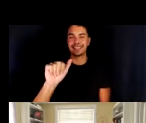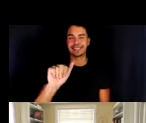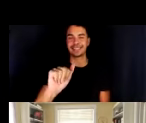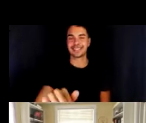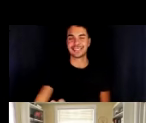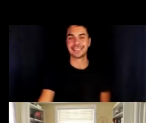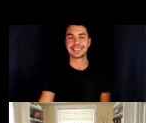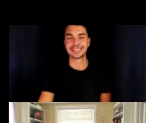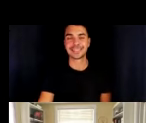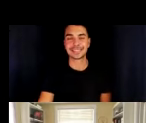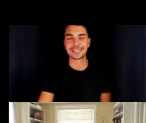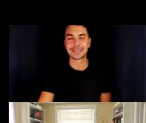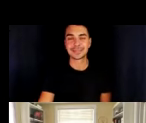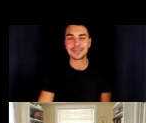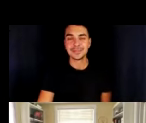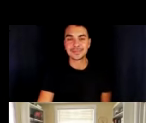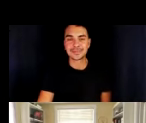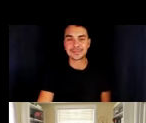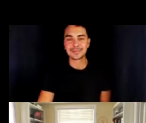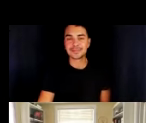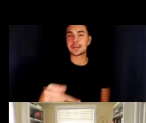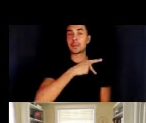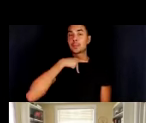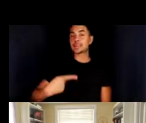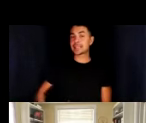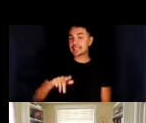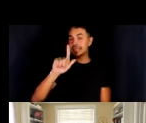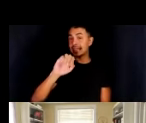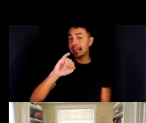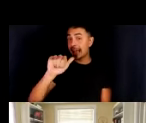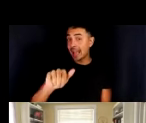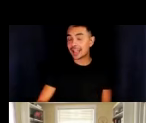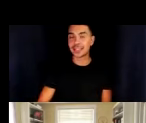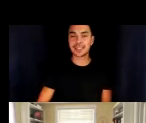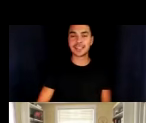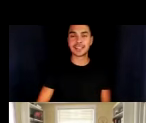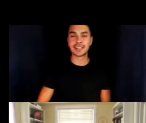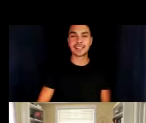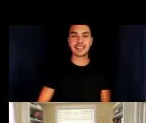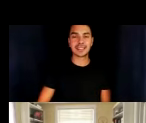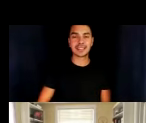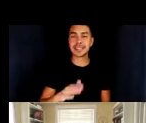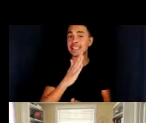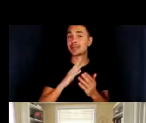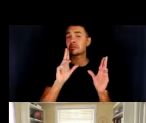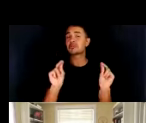Anybody else? Princess Leia. Oh, we got some nays in there.